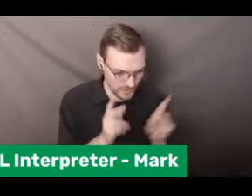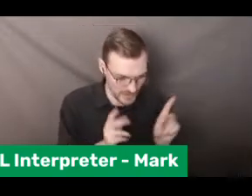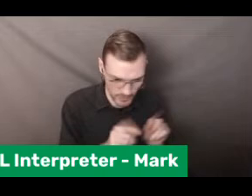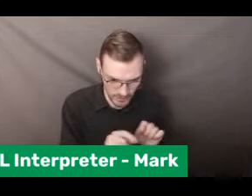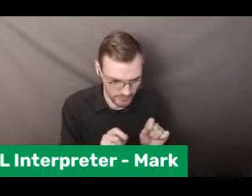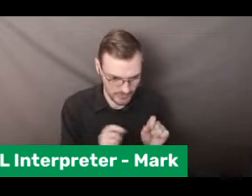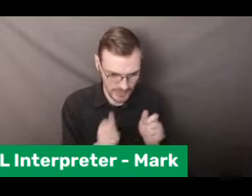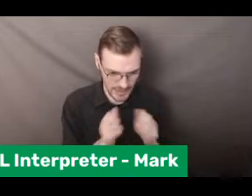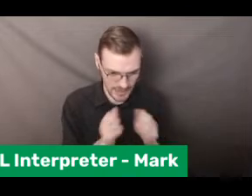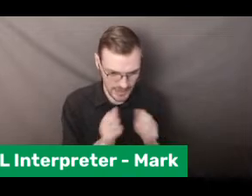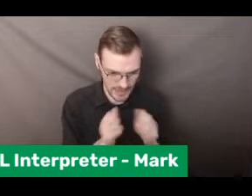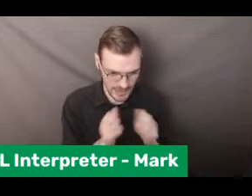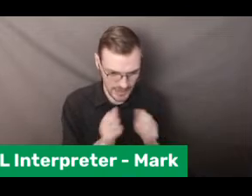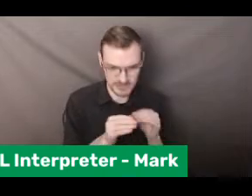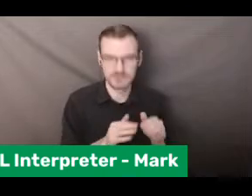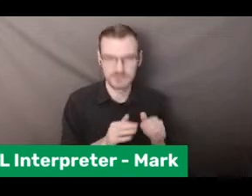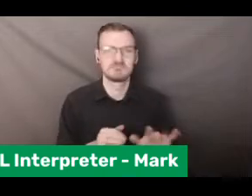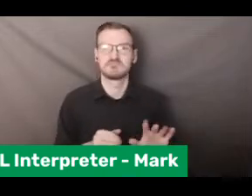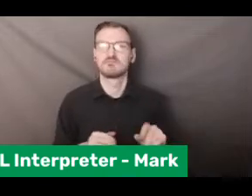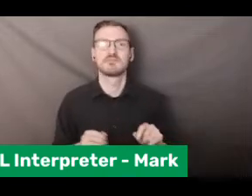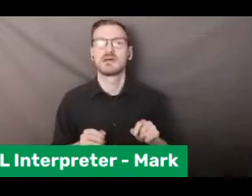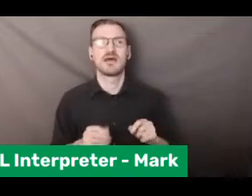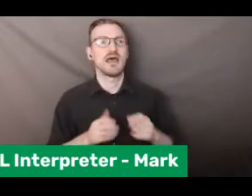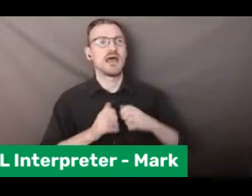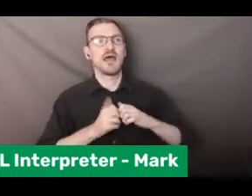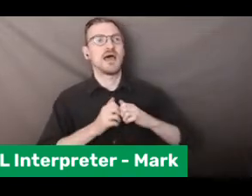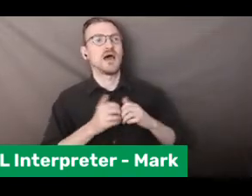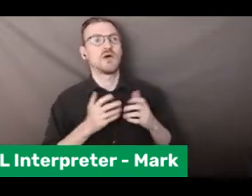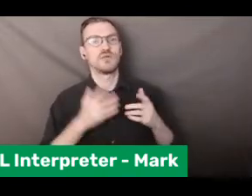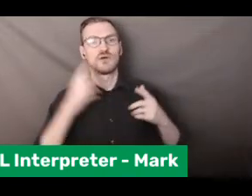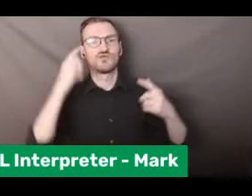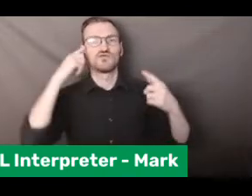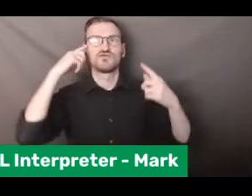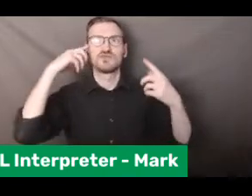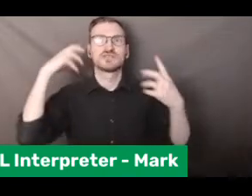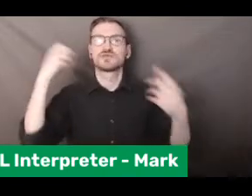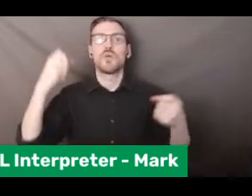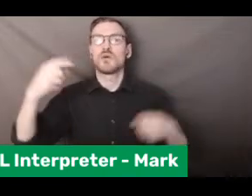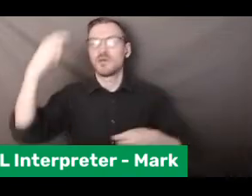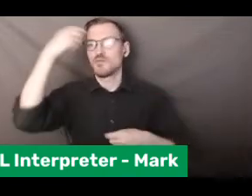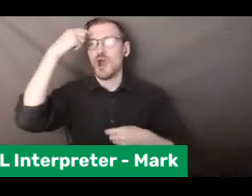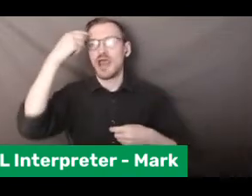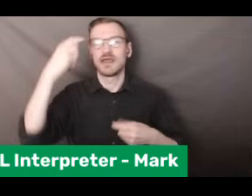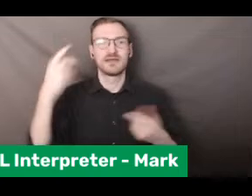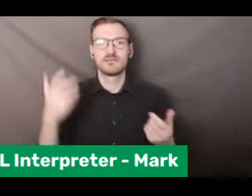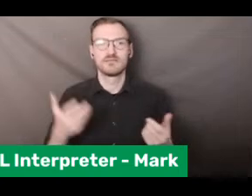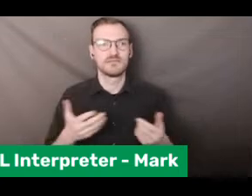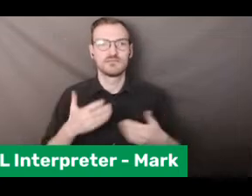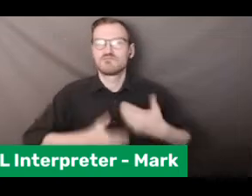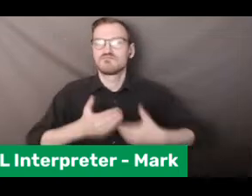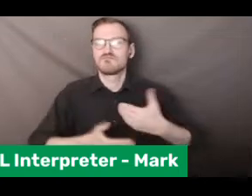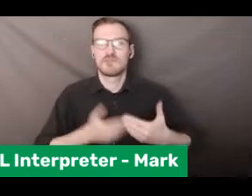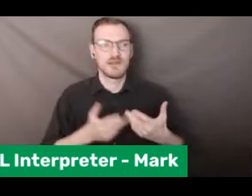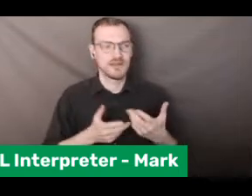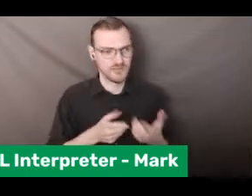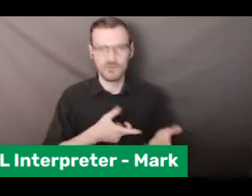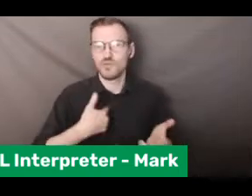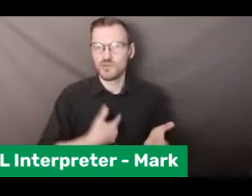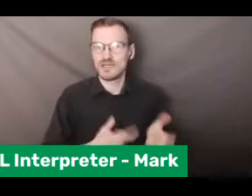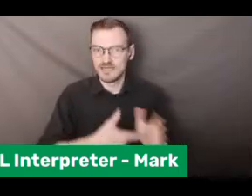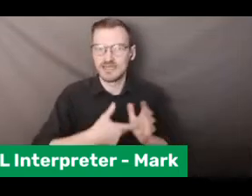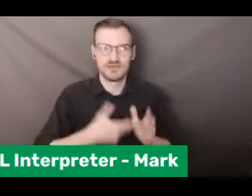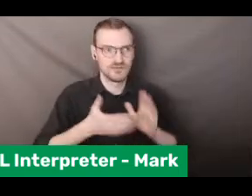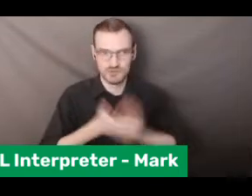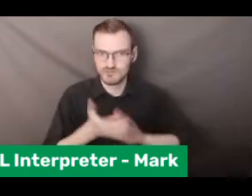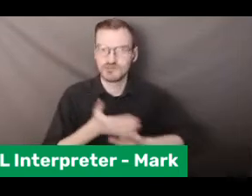humanity? How do we restore the relationality that our brains require for us to learn and transform? Right? So